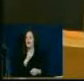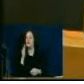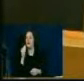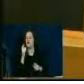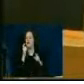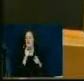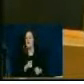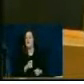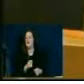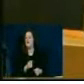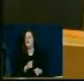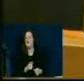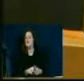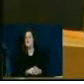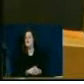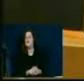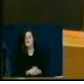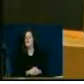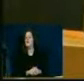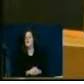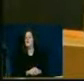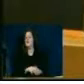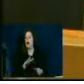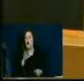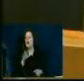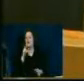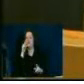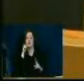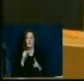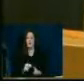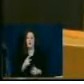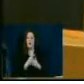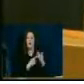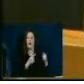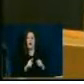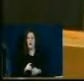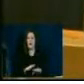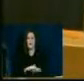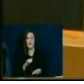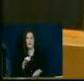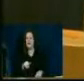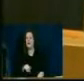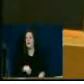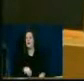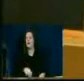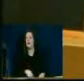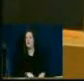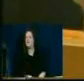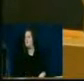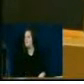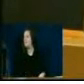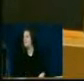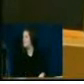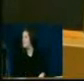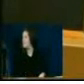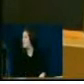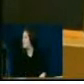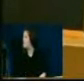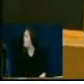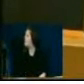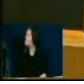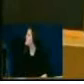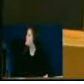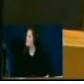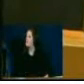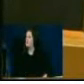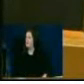give maybe her take on what happened on this date that we had to vote, or anything else you want to say.